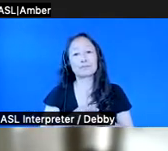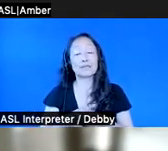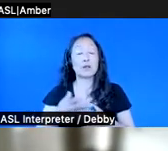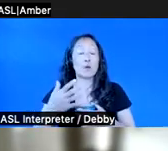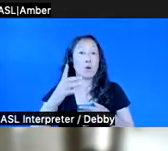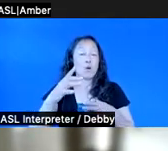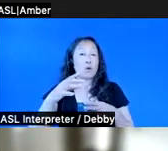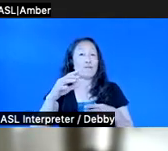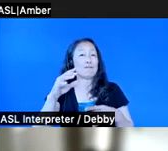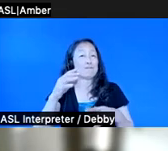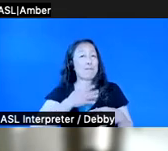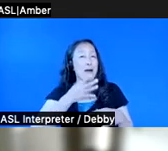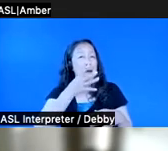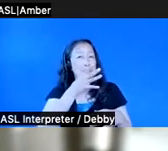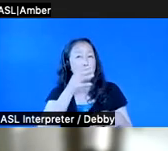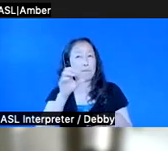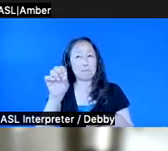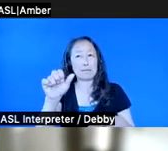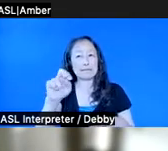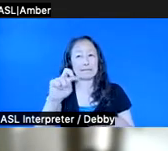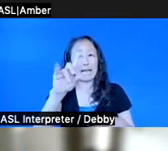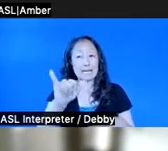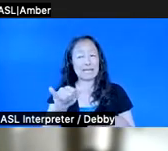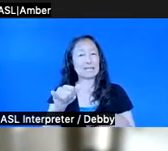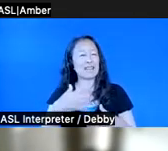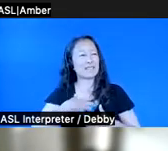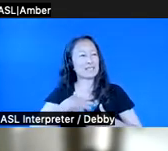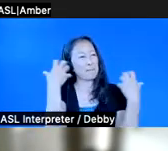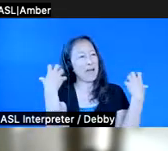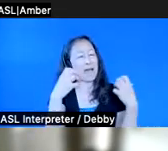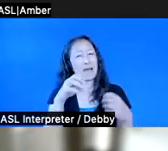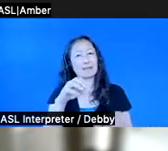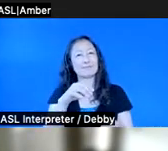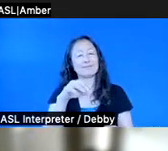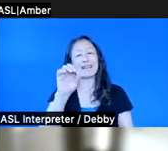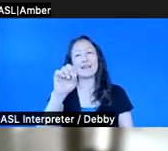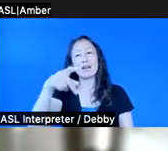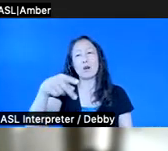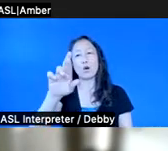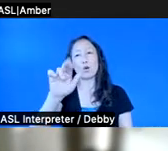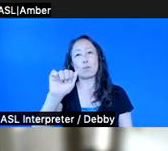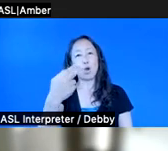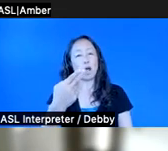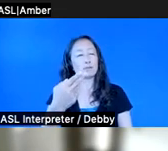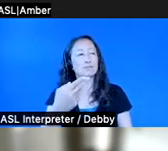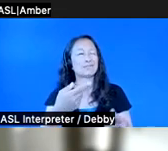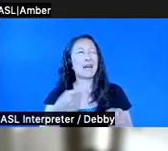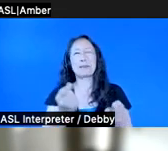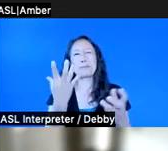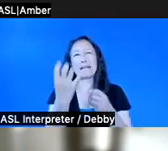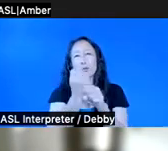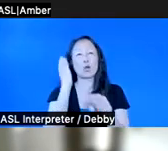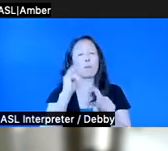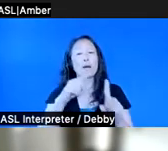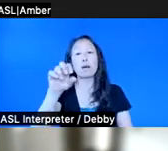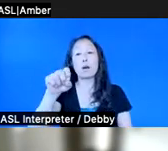gets mad at Oprah because Oprah will ask somebody on the TV, this is of course many years ago, but Oprah will